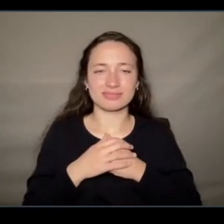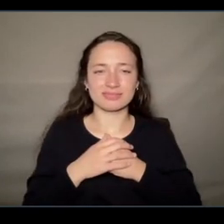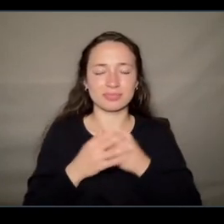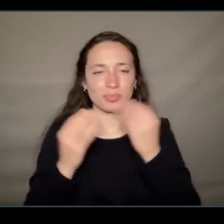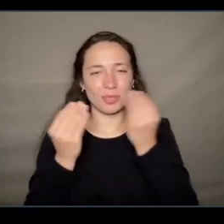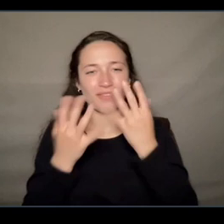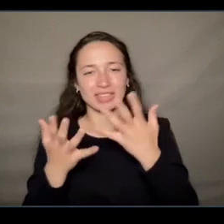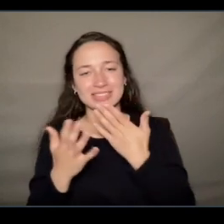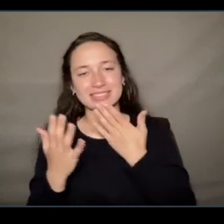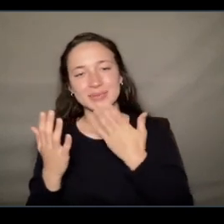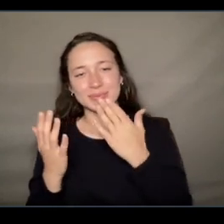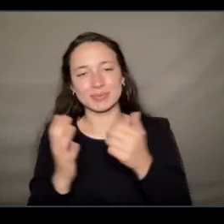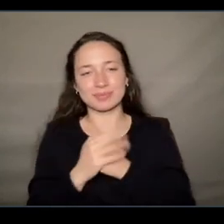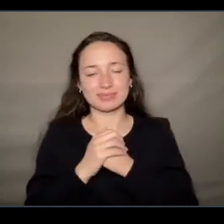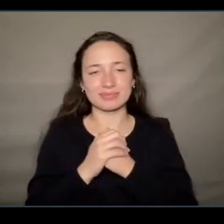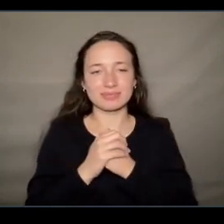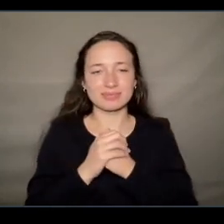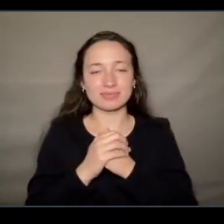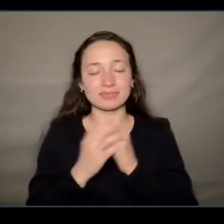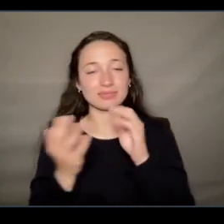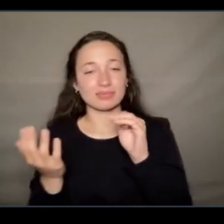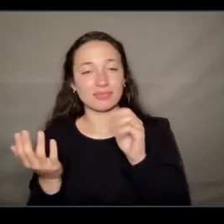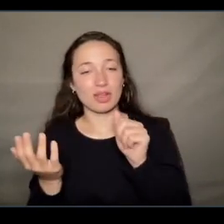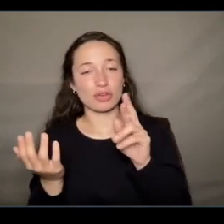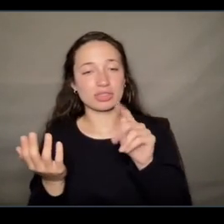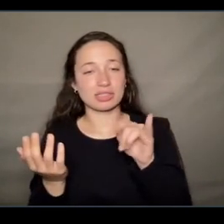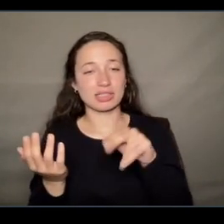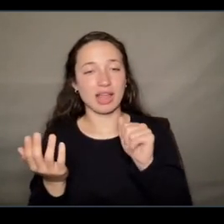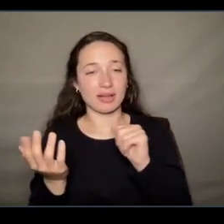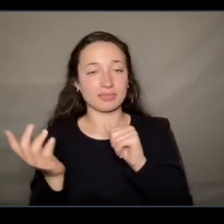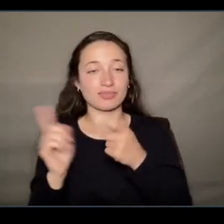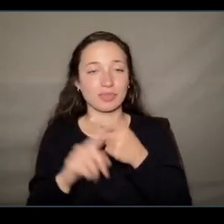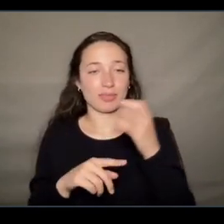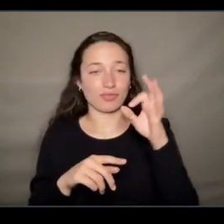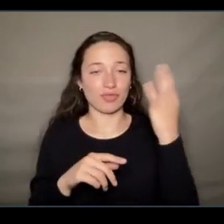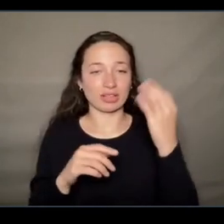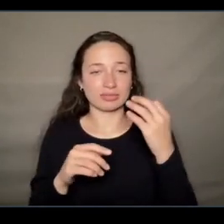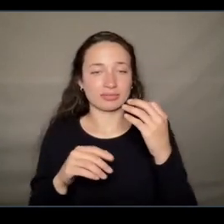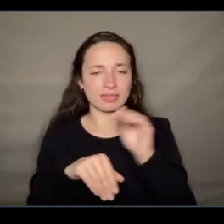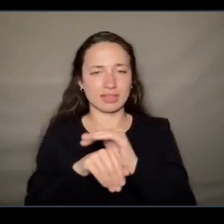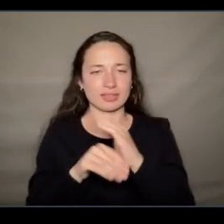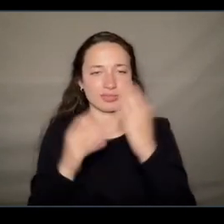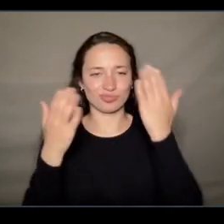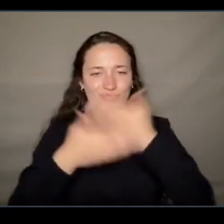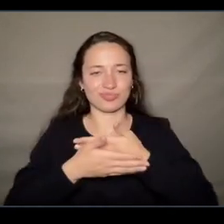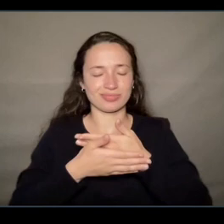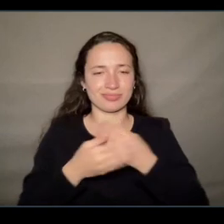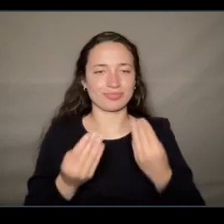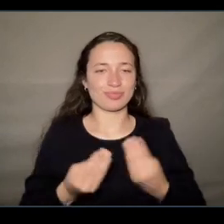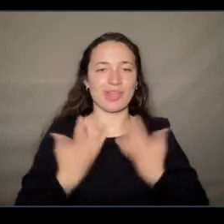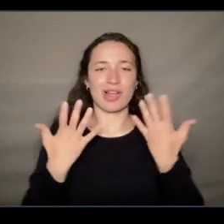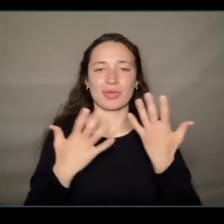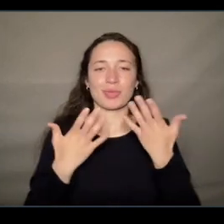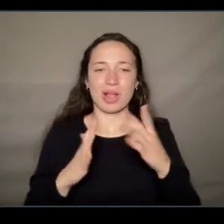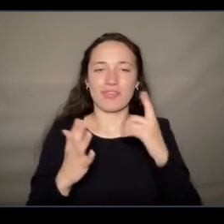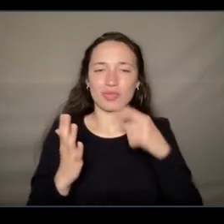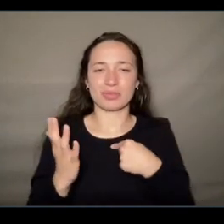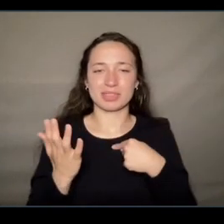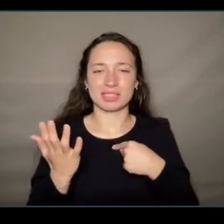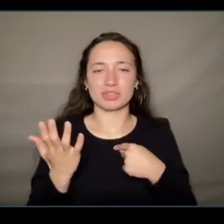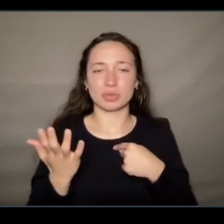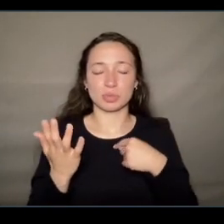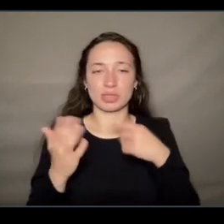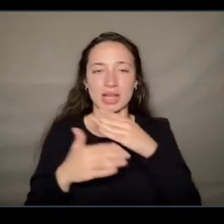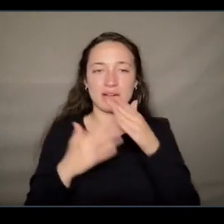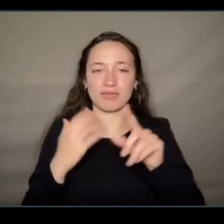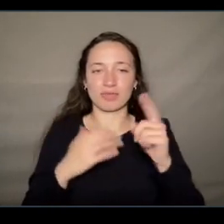It's marvelous. Thank you. Martina Westford, here in France, night has fallen. It has been an inspiring way for me